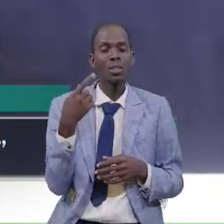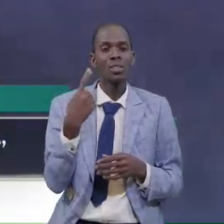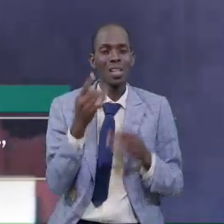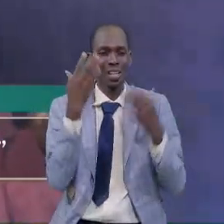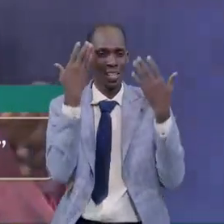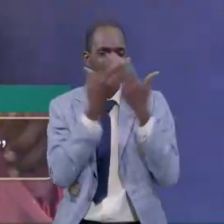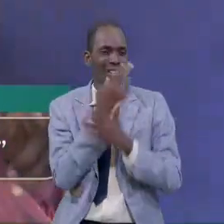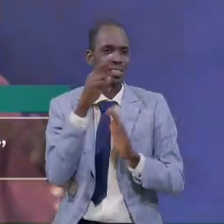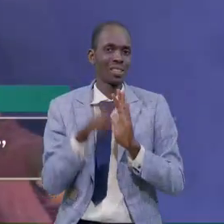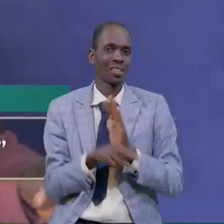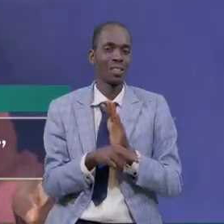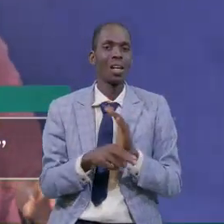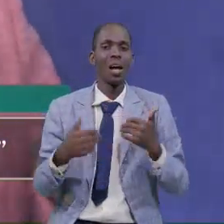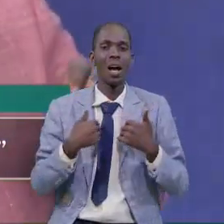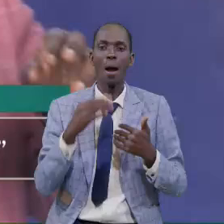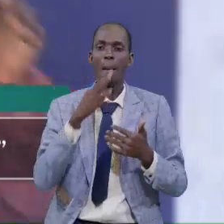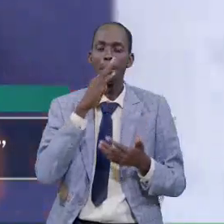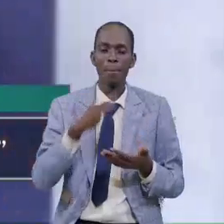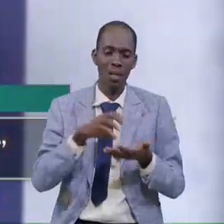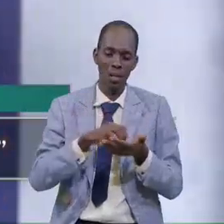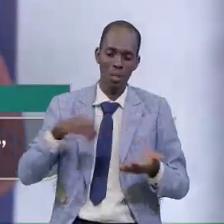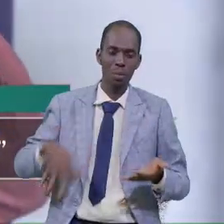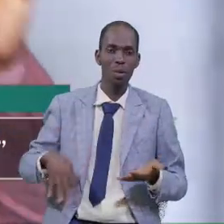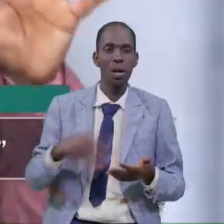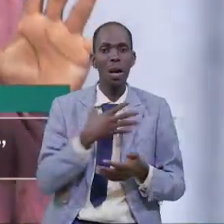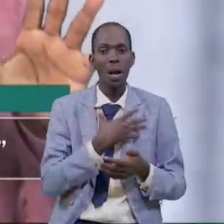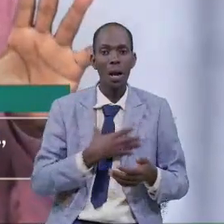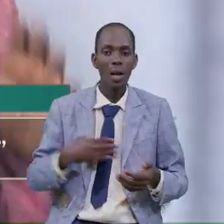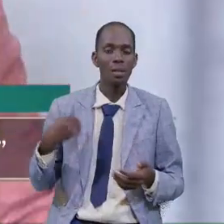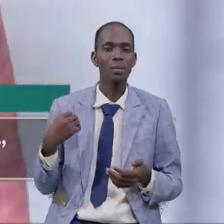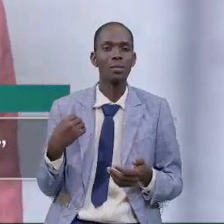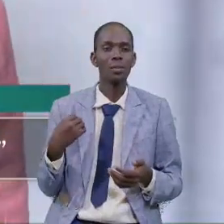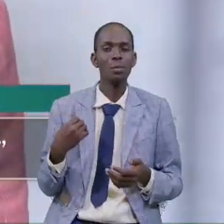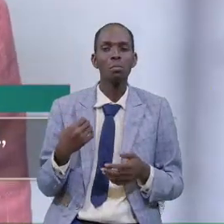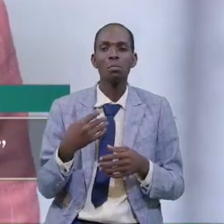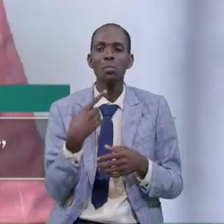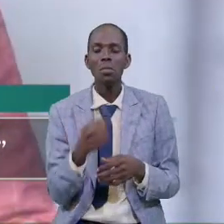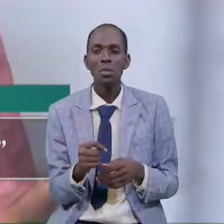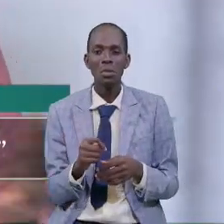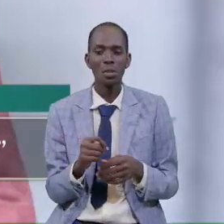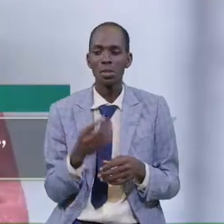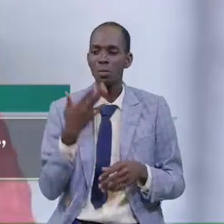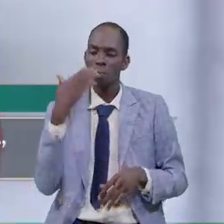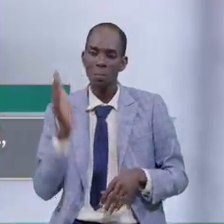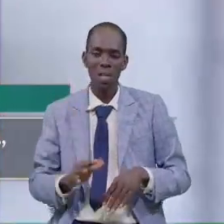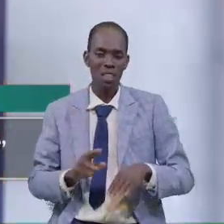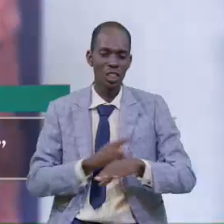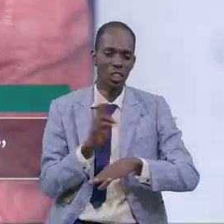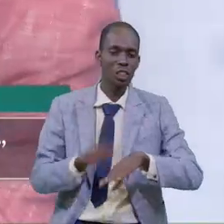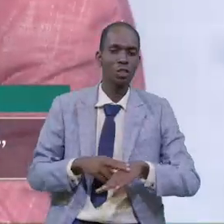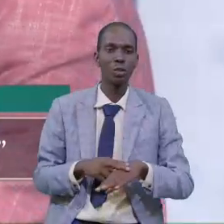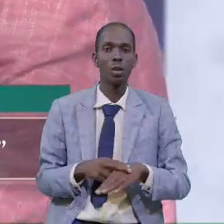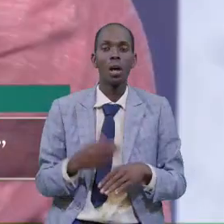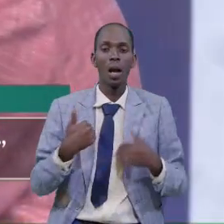removed, and because of the evil nature of sinfulness has been removed,